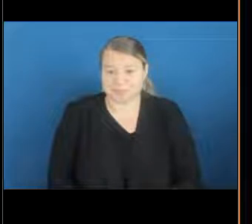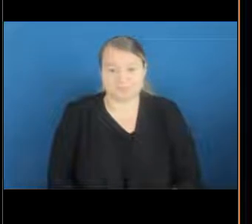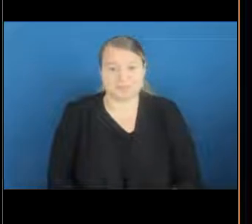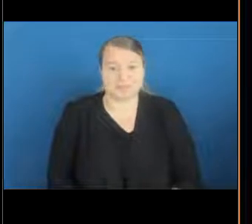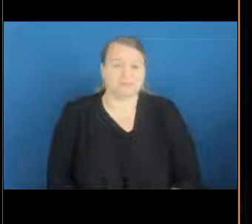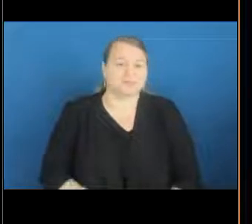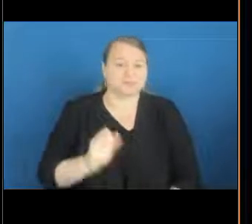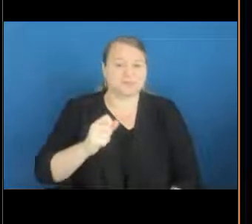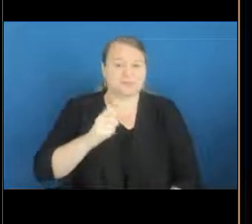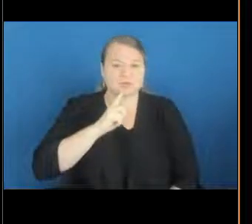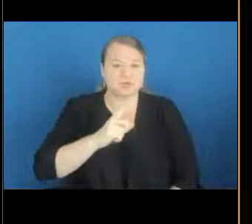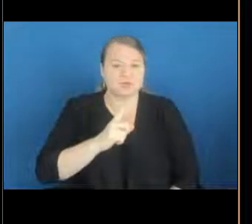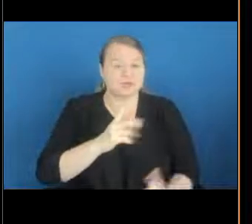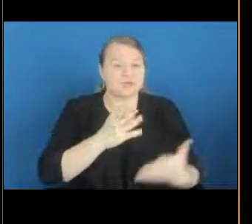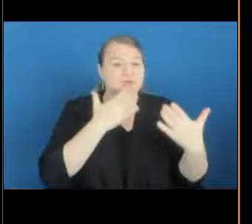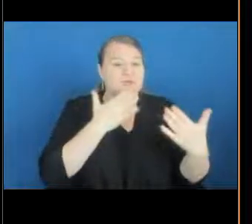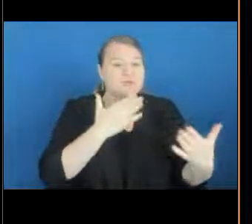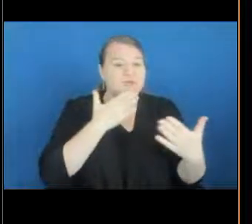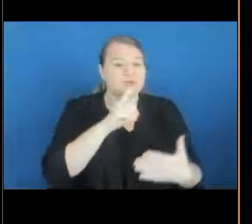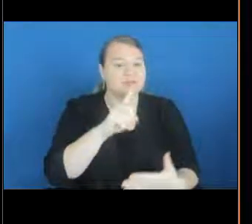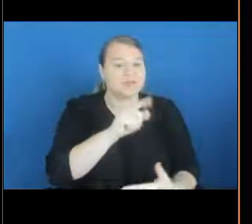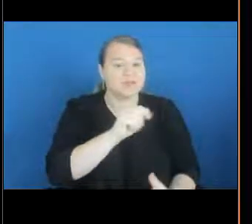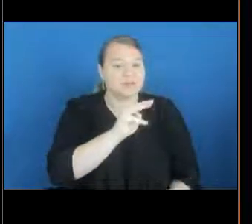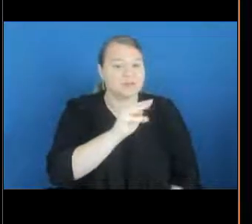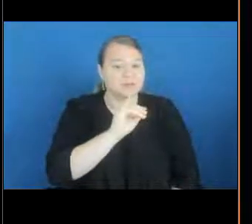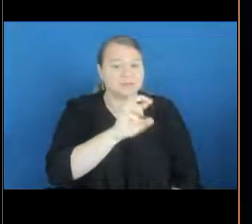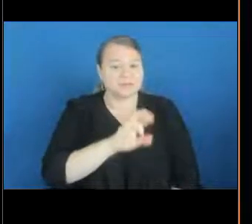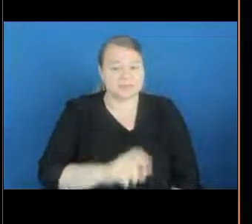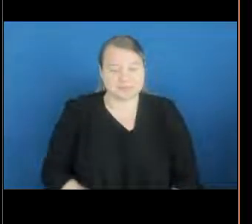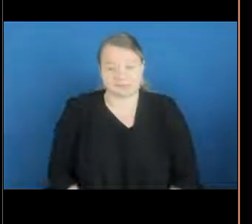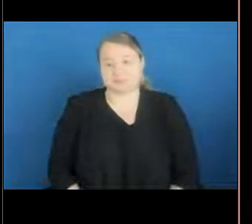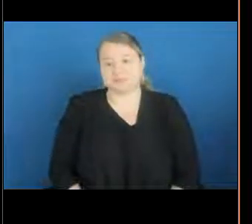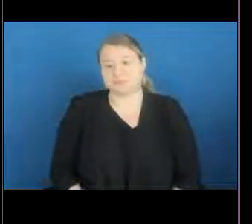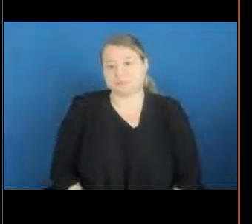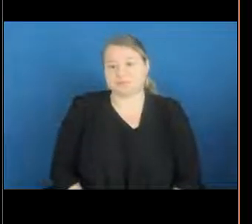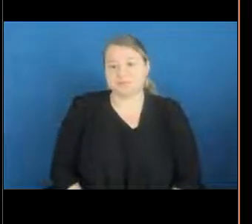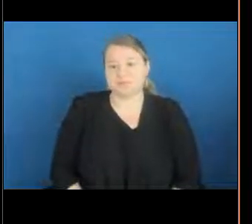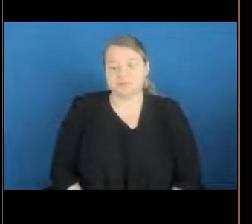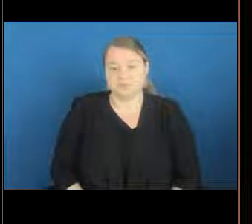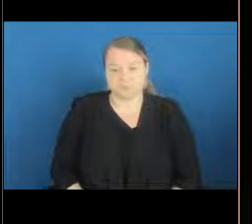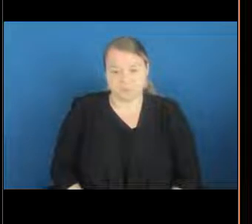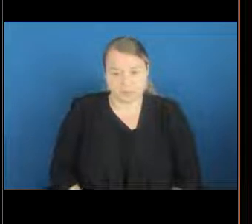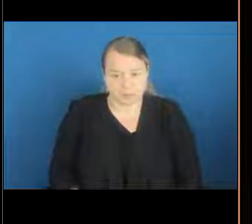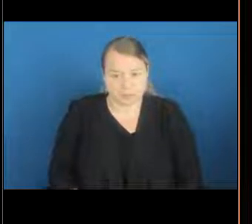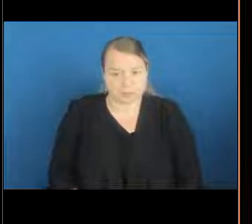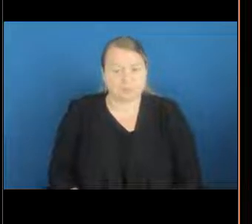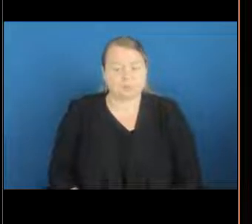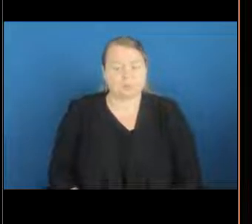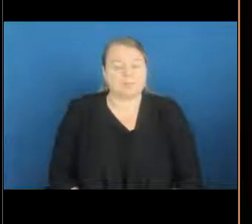Yeah, sure. Thanks, Zamir. So the like what was indicated in the